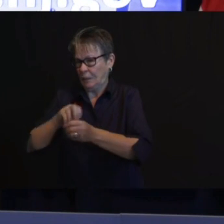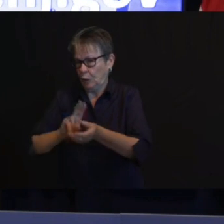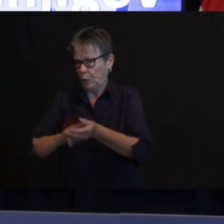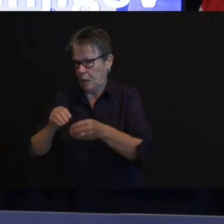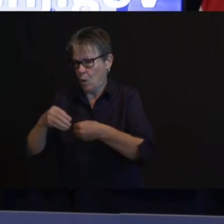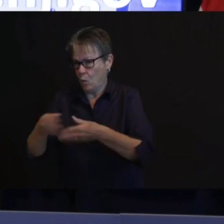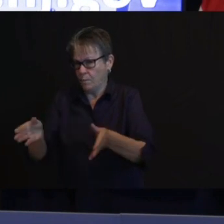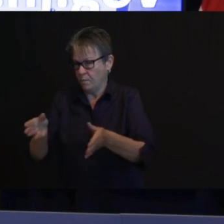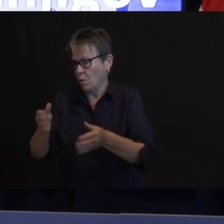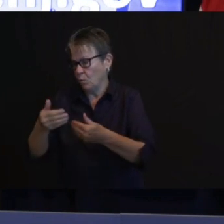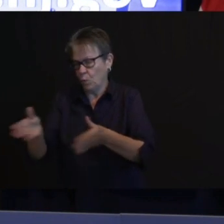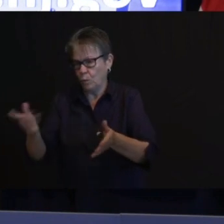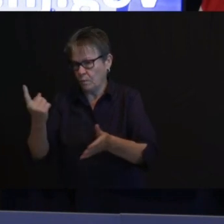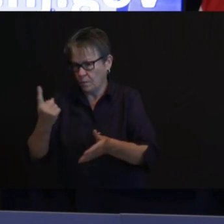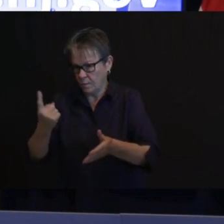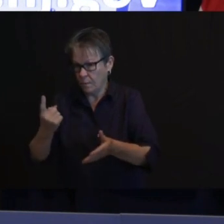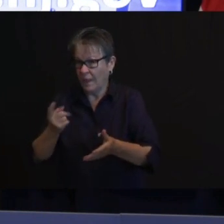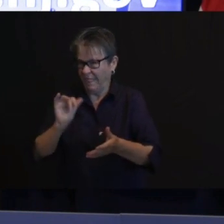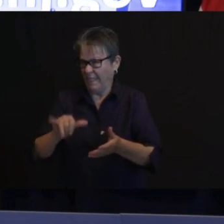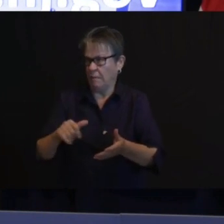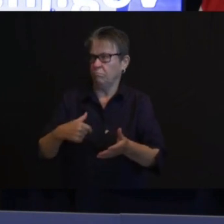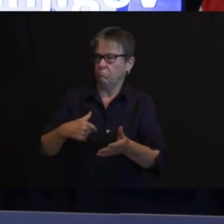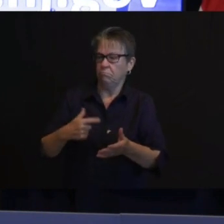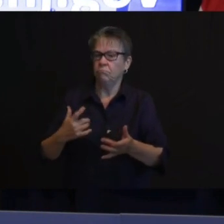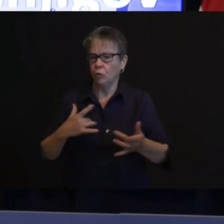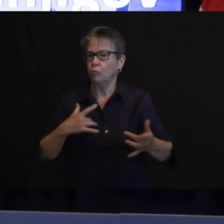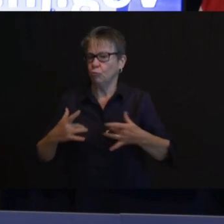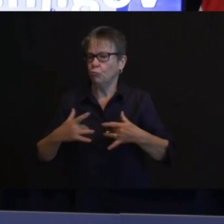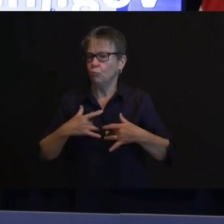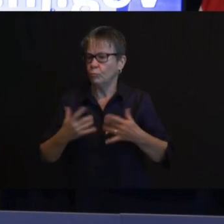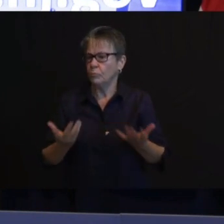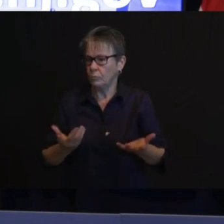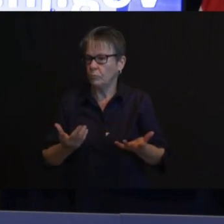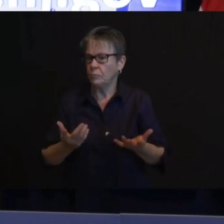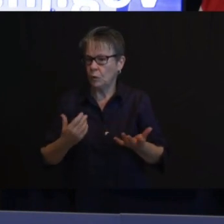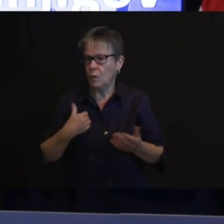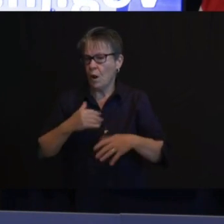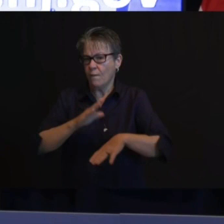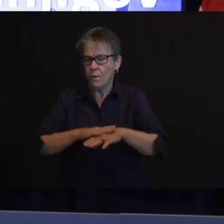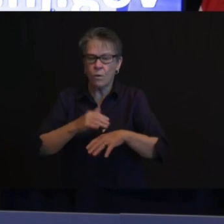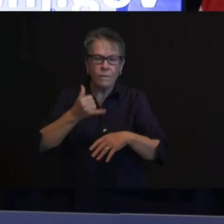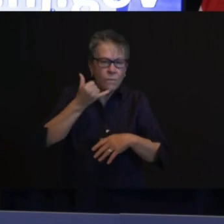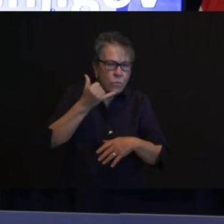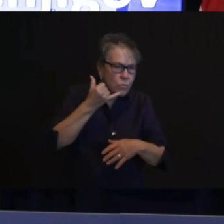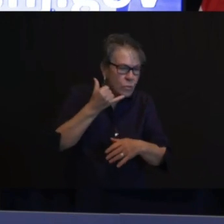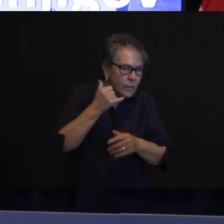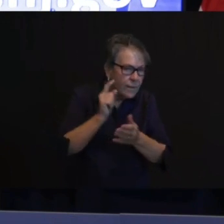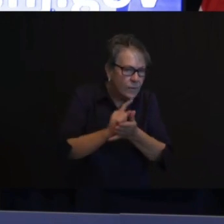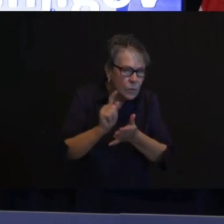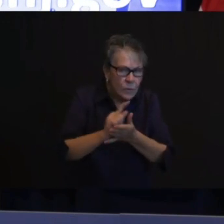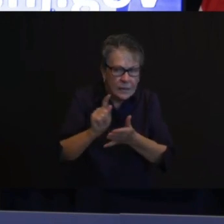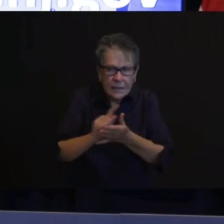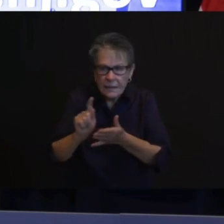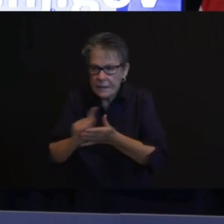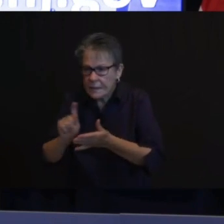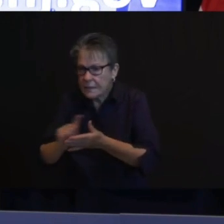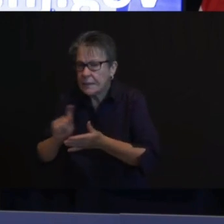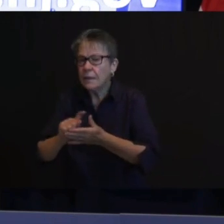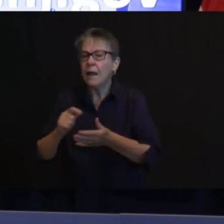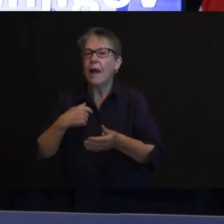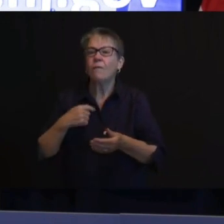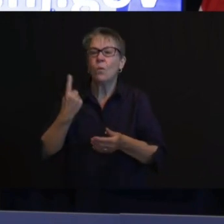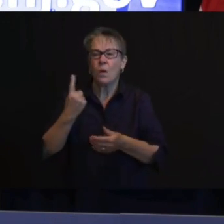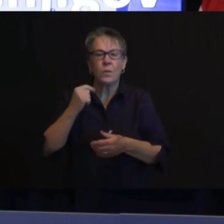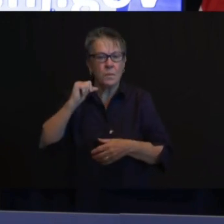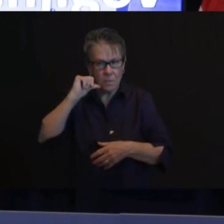area. We're concerned. We're on the phone with them every week. There will be a call tomorrow, and we will